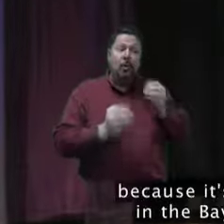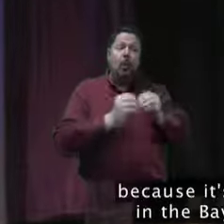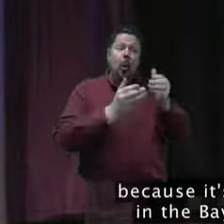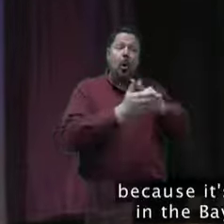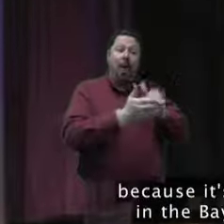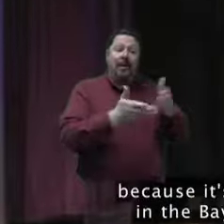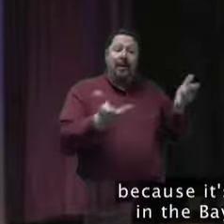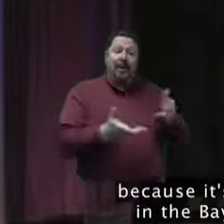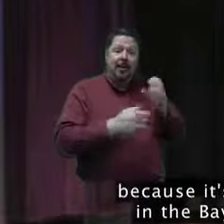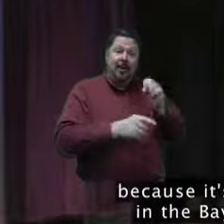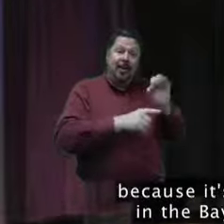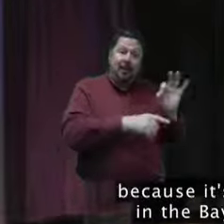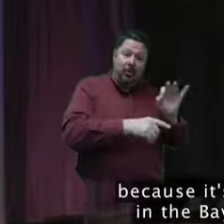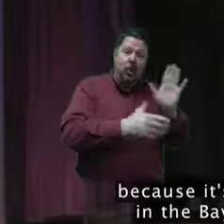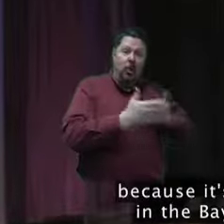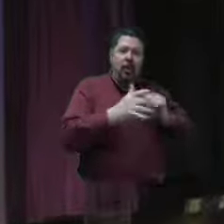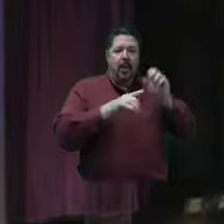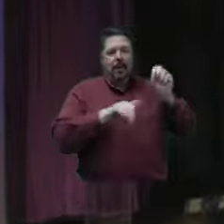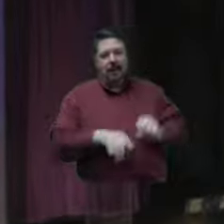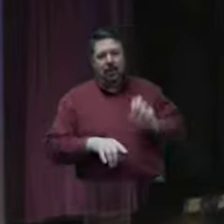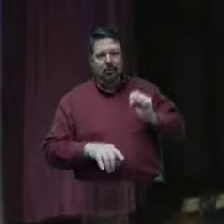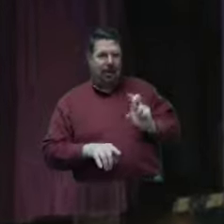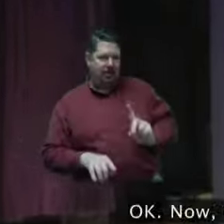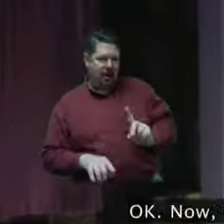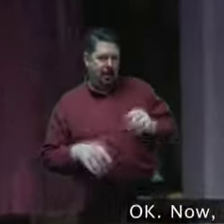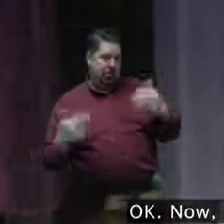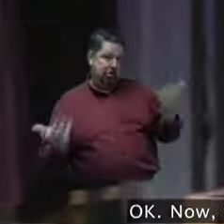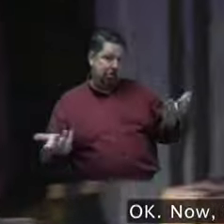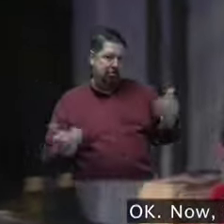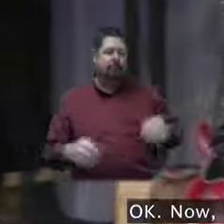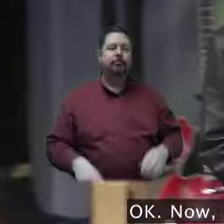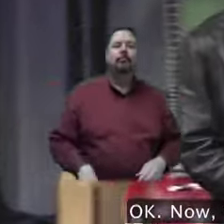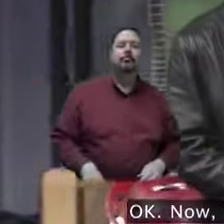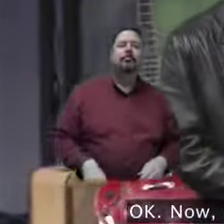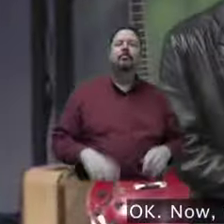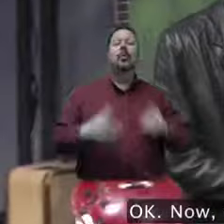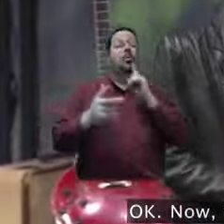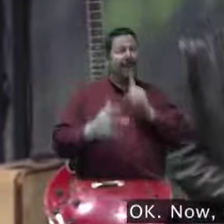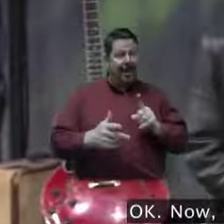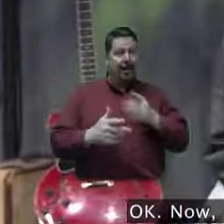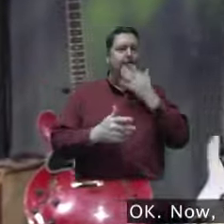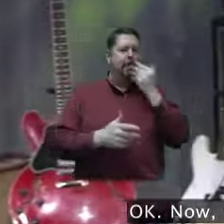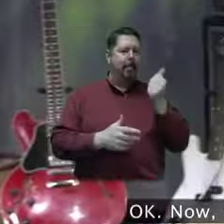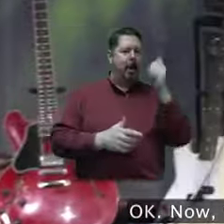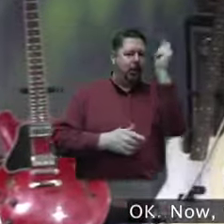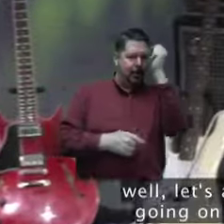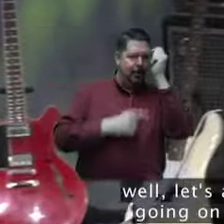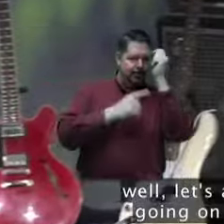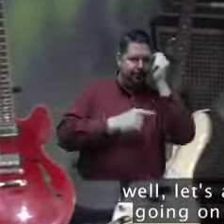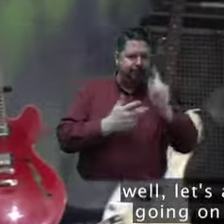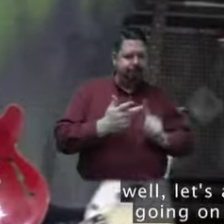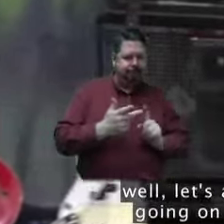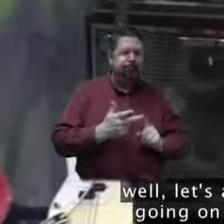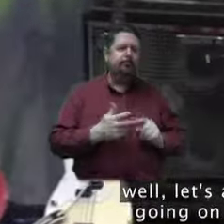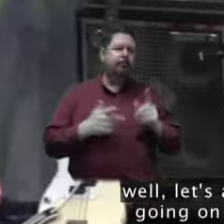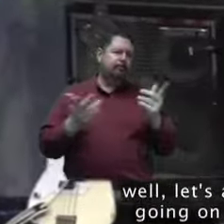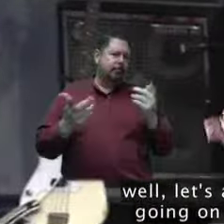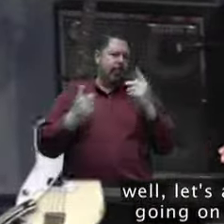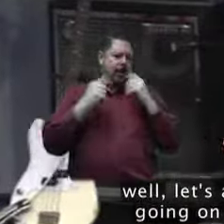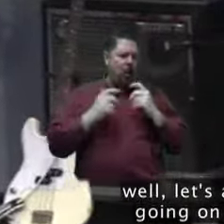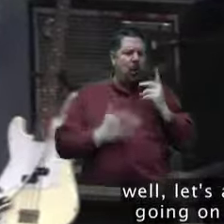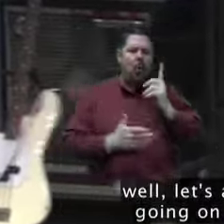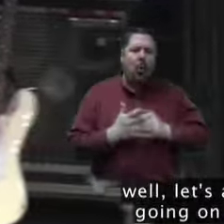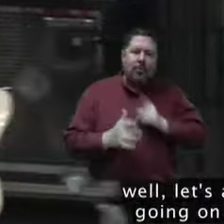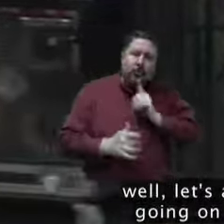this because it's much more common here in the Bay Area than in San Diego. Okay. Now the third theory is that, well,